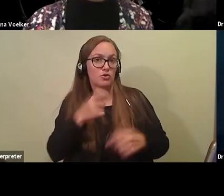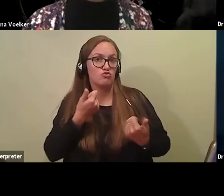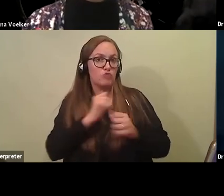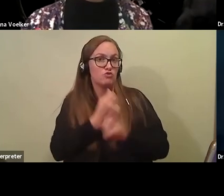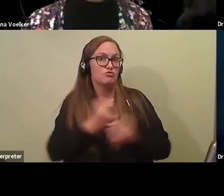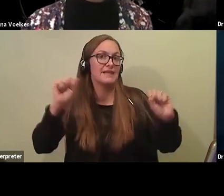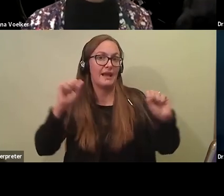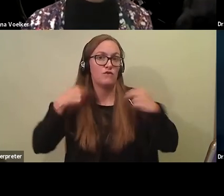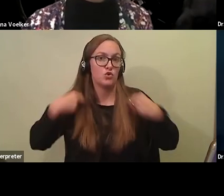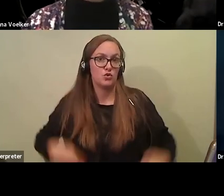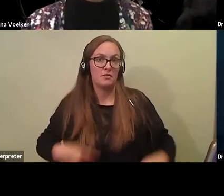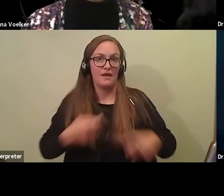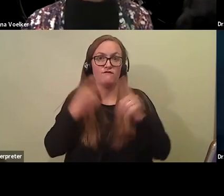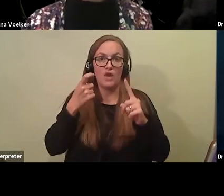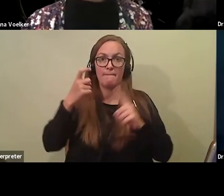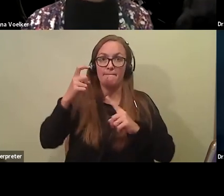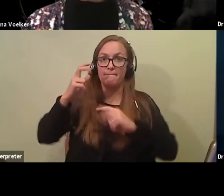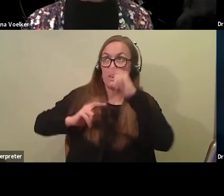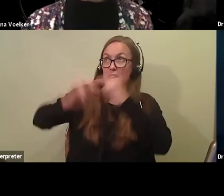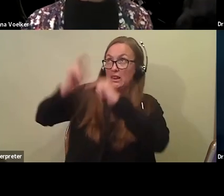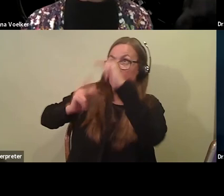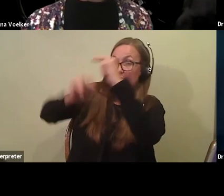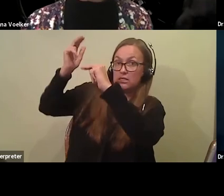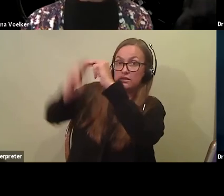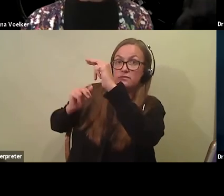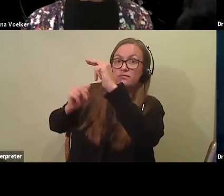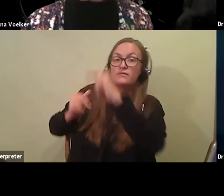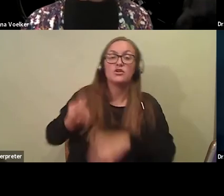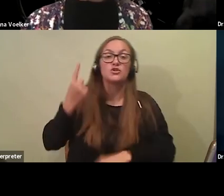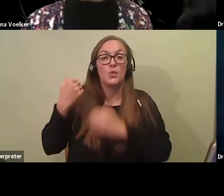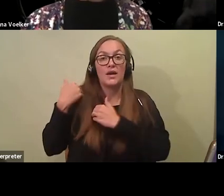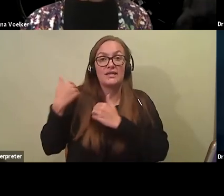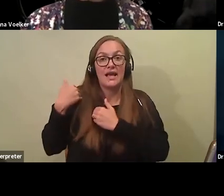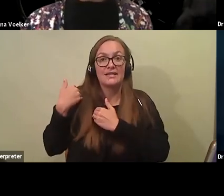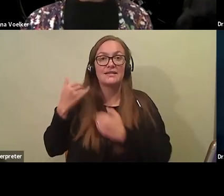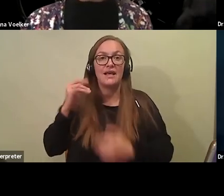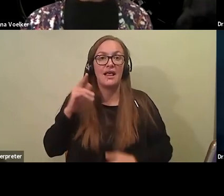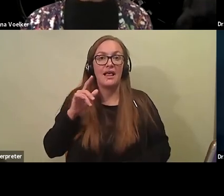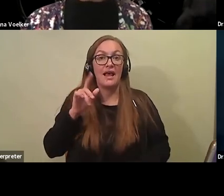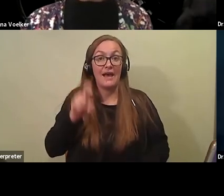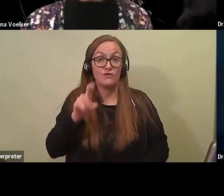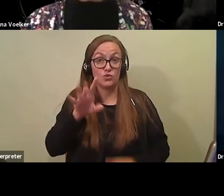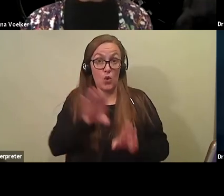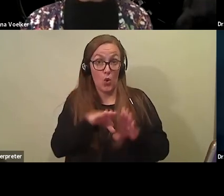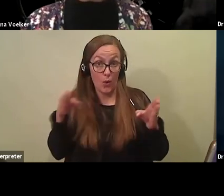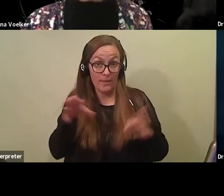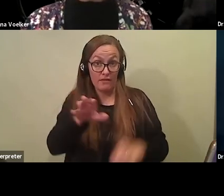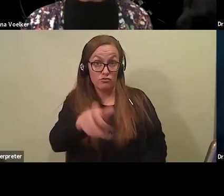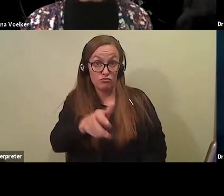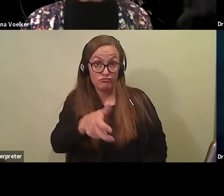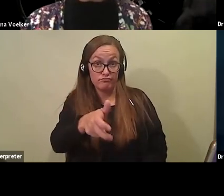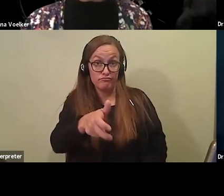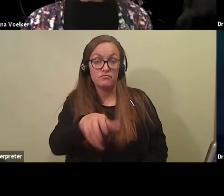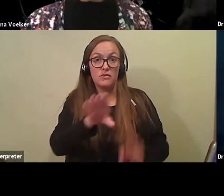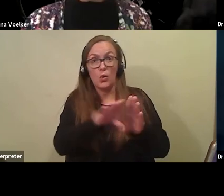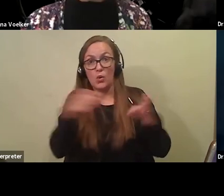human from a building. So one of the tasks in this video was actually you have to open a door. And I remember one of the robots,